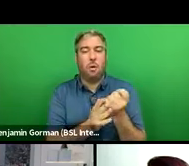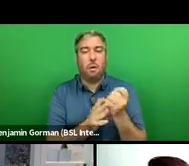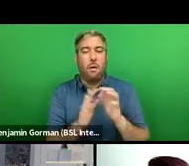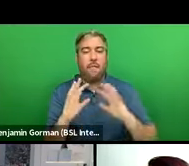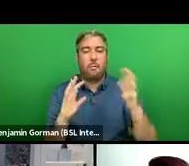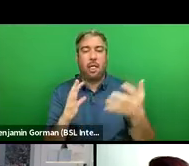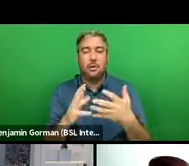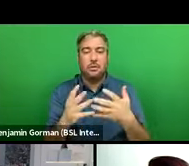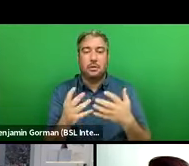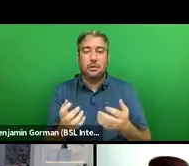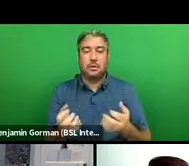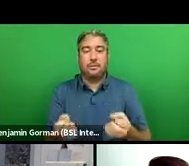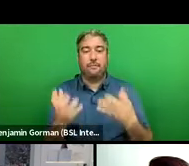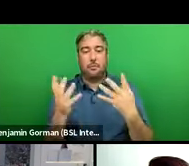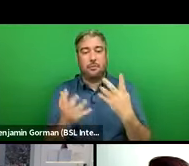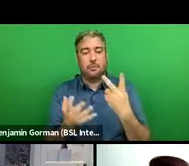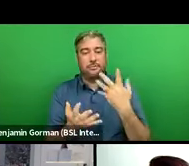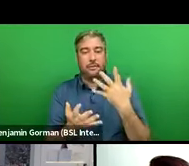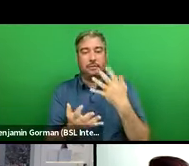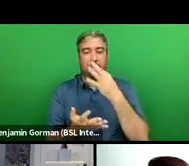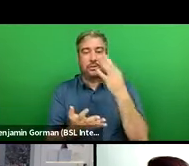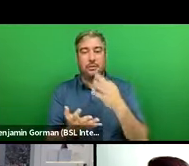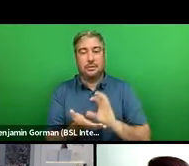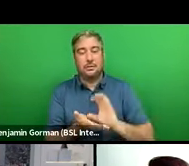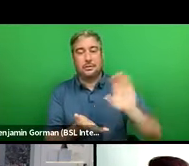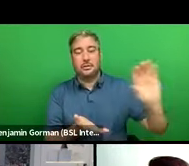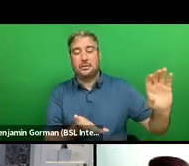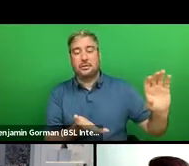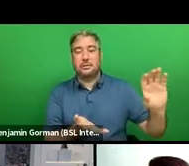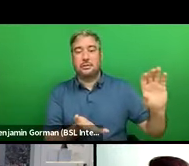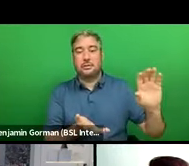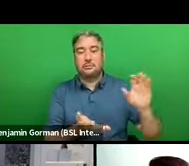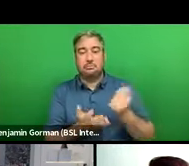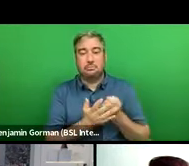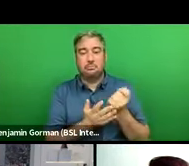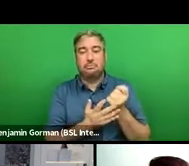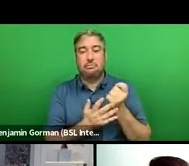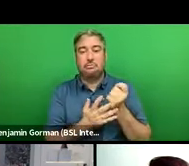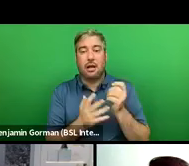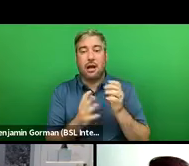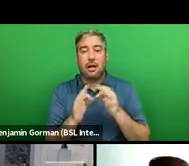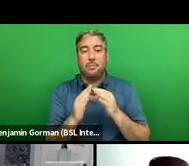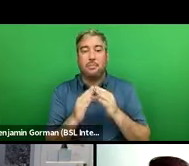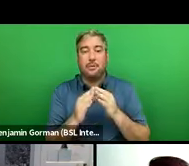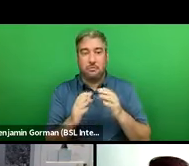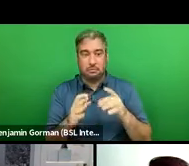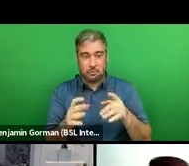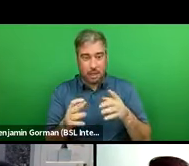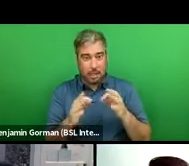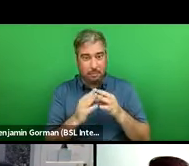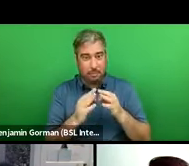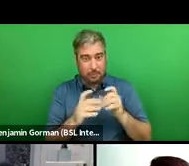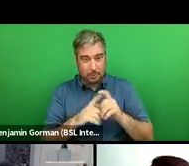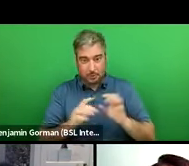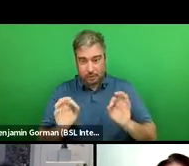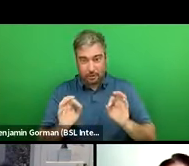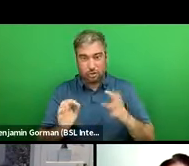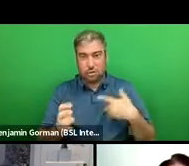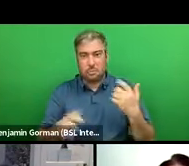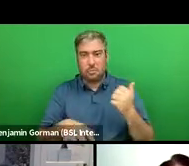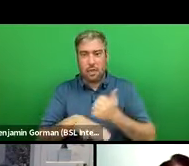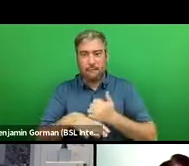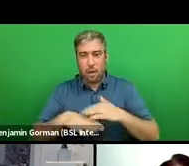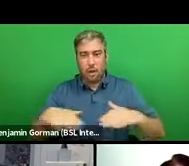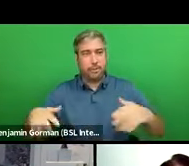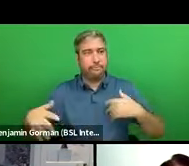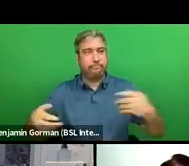an Airbnb that doesn't do more than connect on a platform, okay? So you can see that the problem is